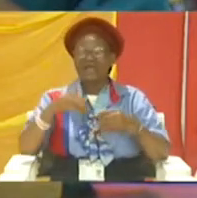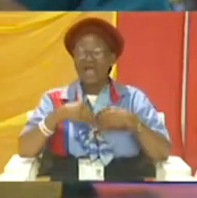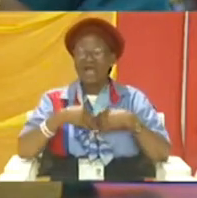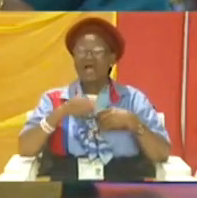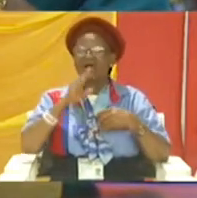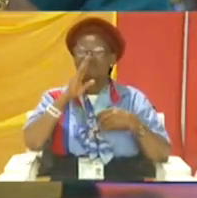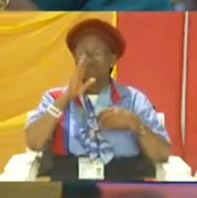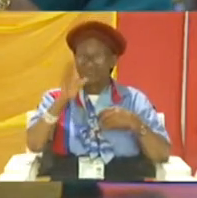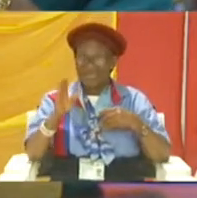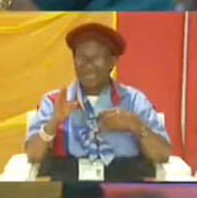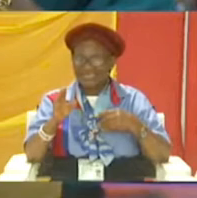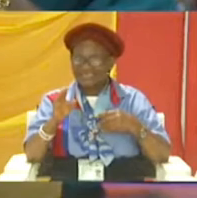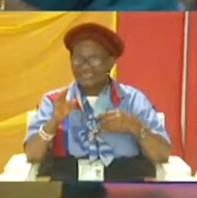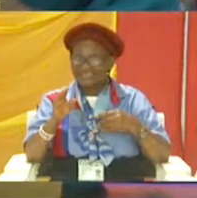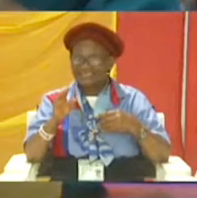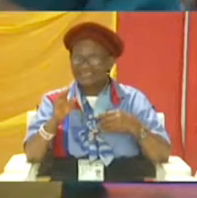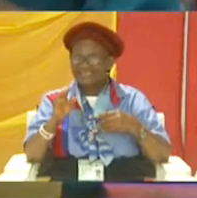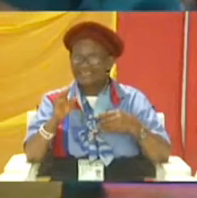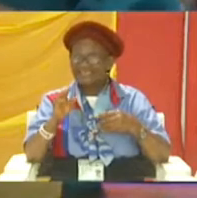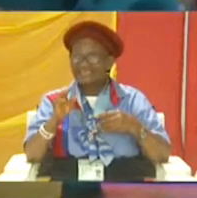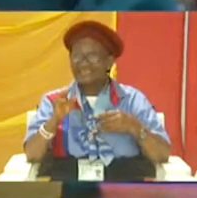your brain, your